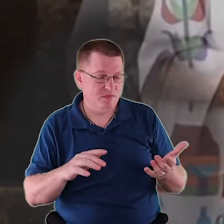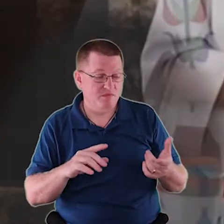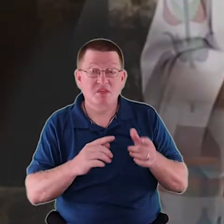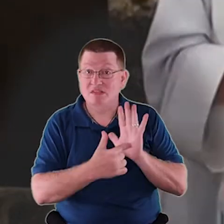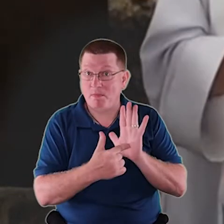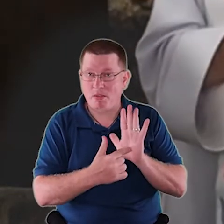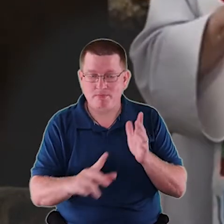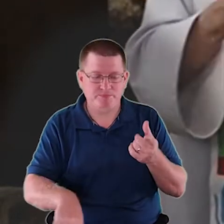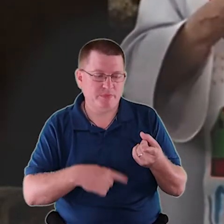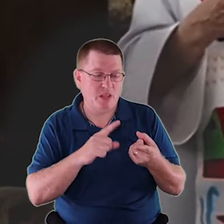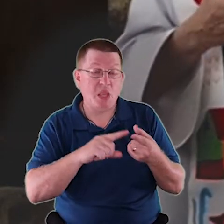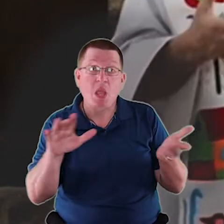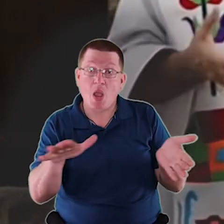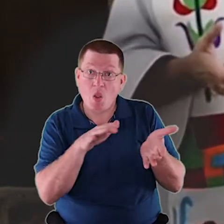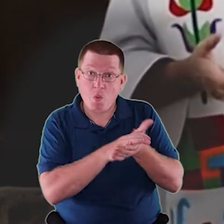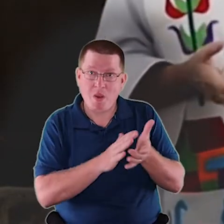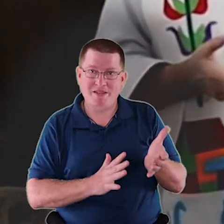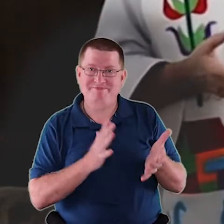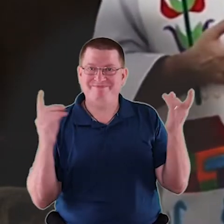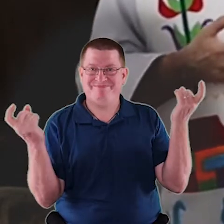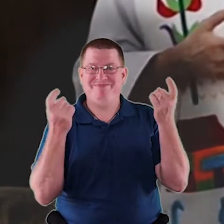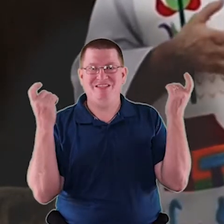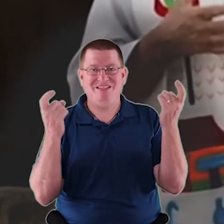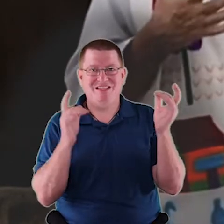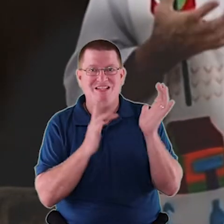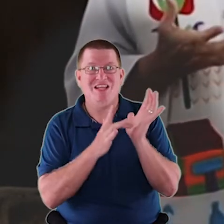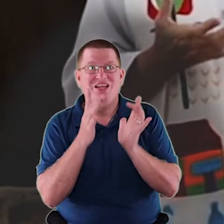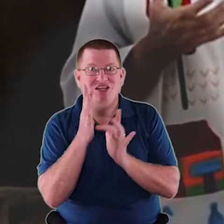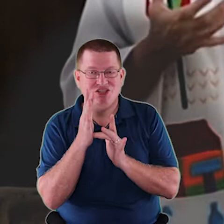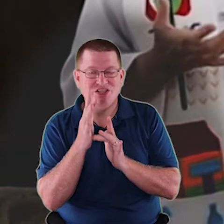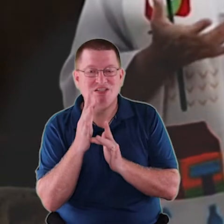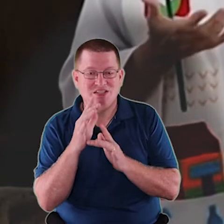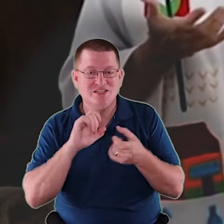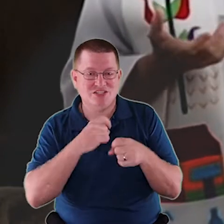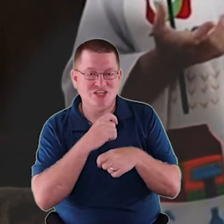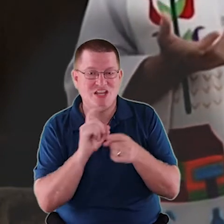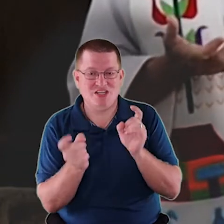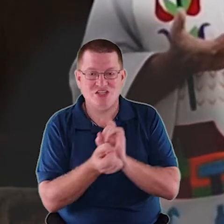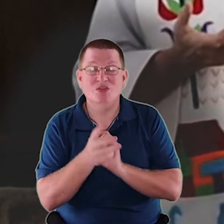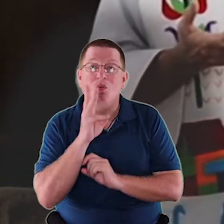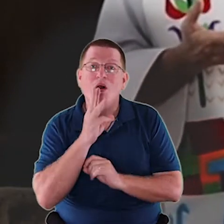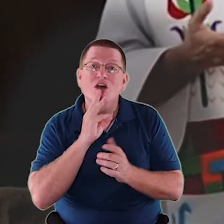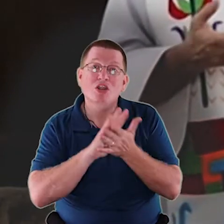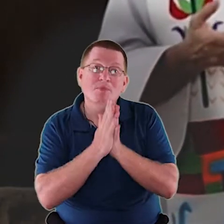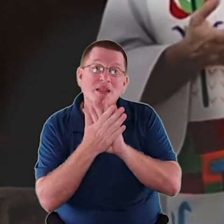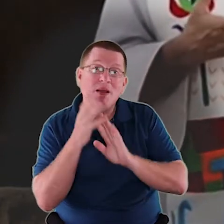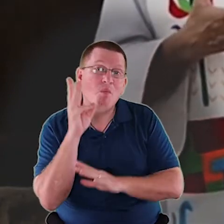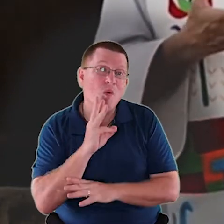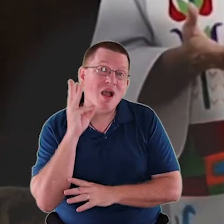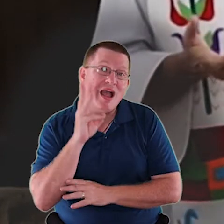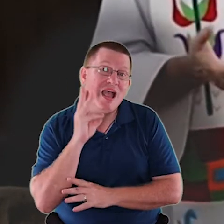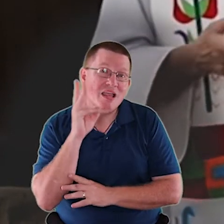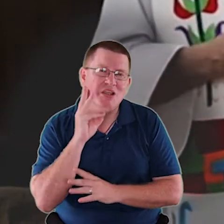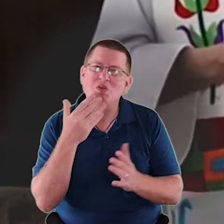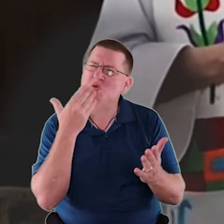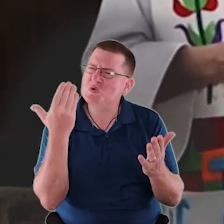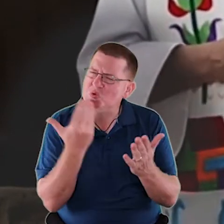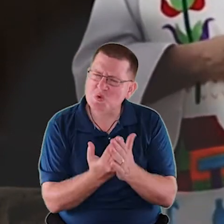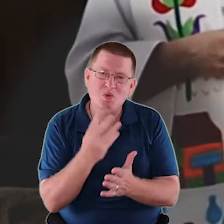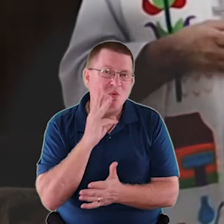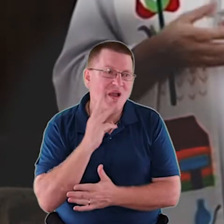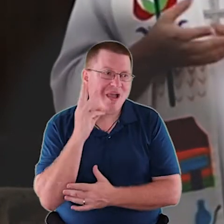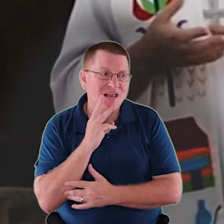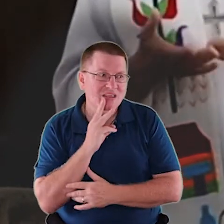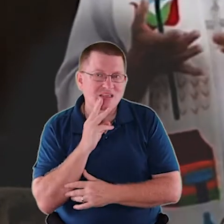a wedding feast, Jesus turns water into wine, into lots of very fine wine. The wine steward